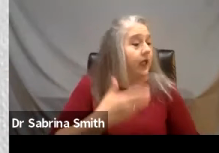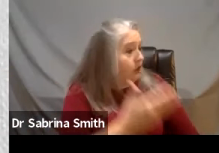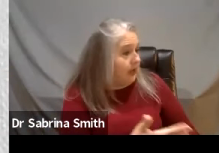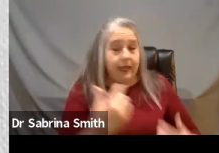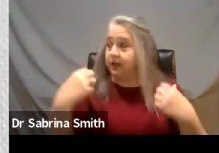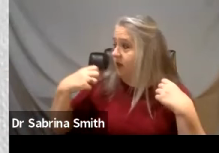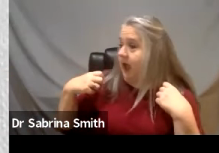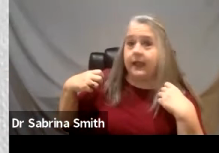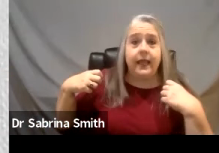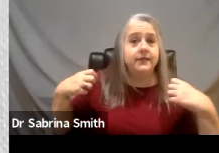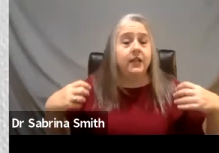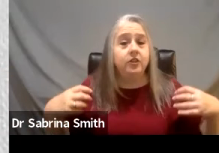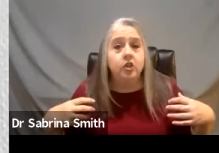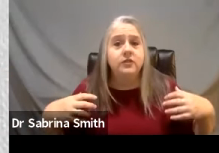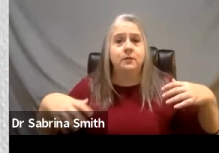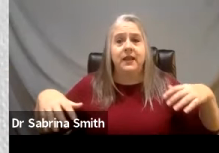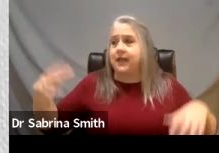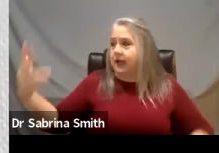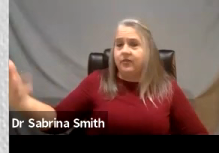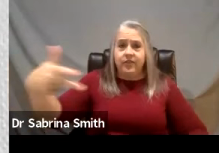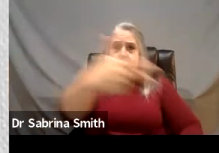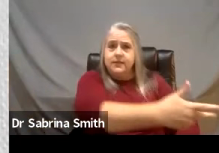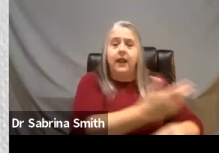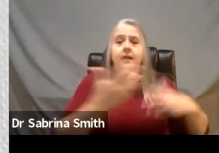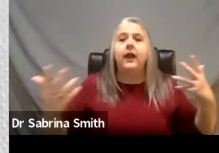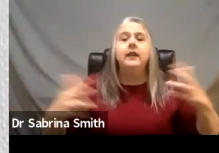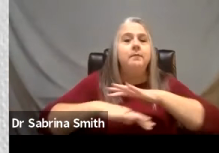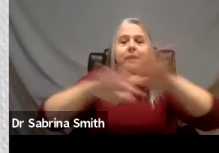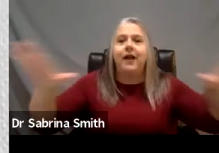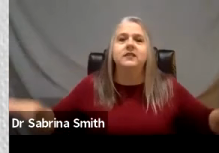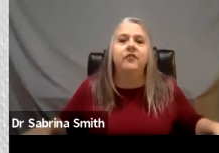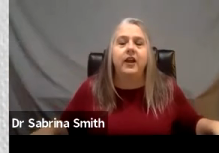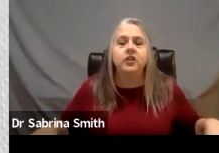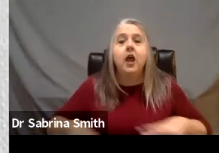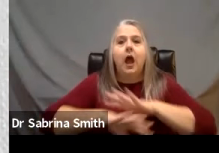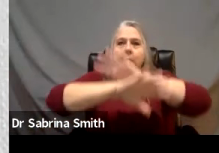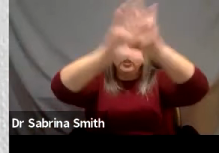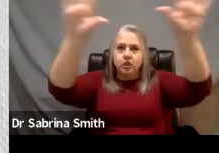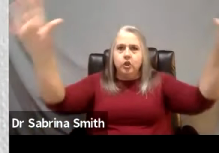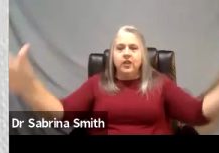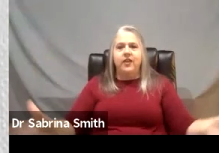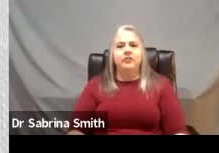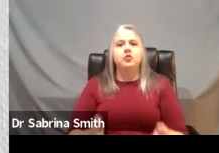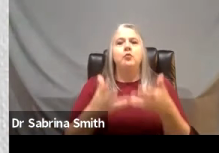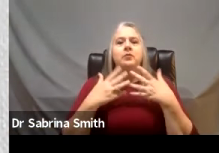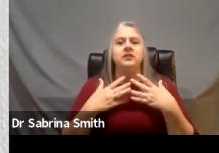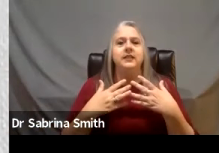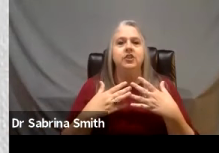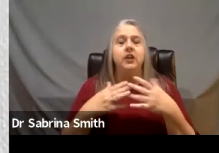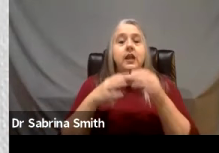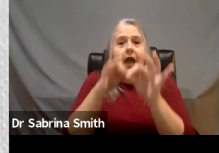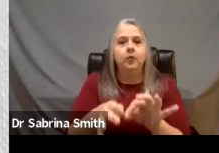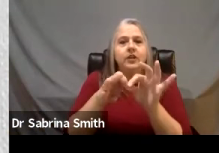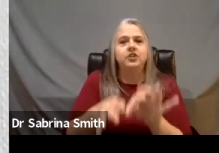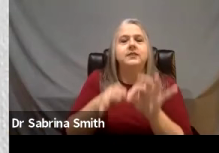happened. Okay, good. I need the eye gaze. I need the use of space. I need this. I need my classifiers. I want to look at that visual